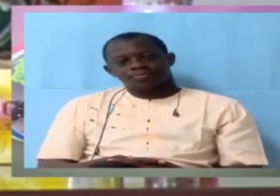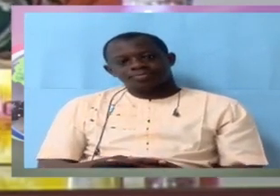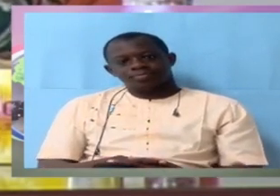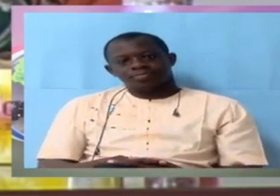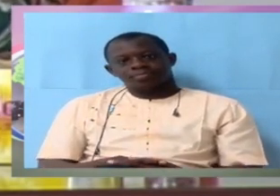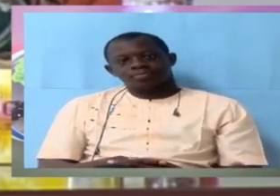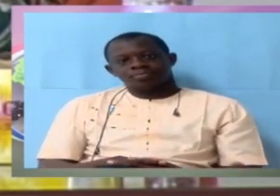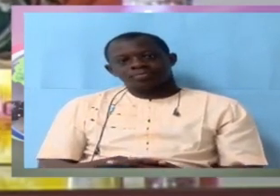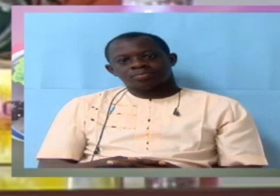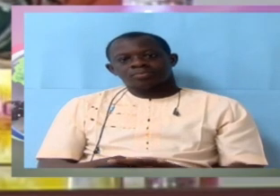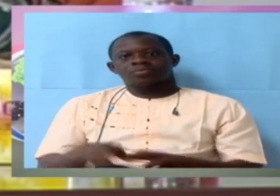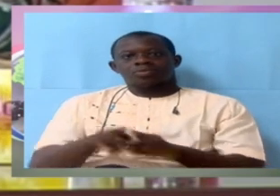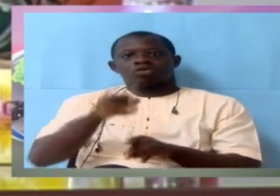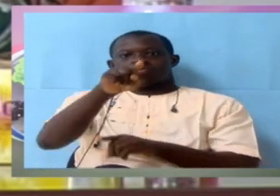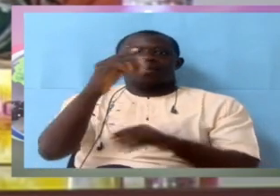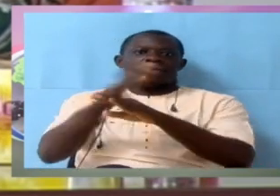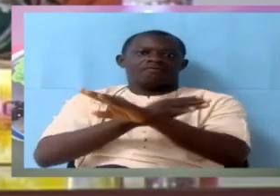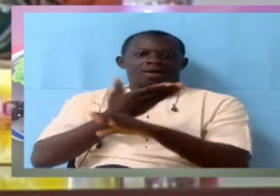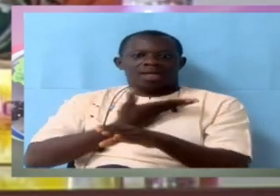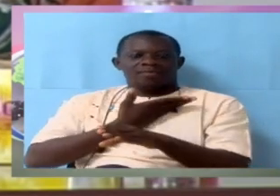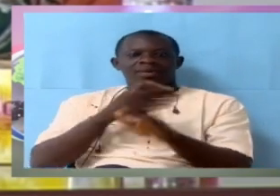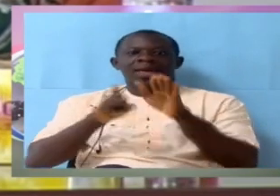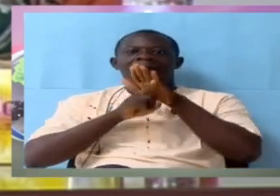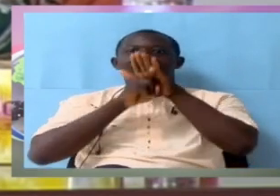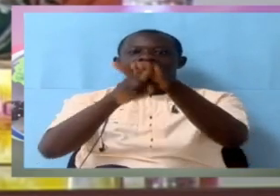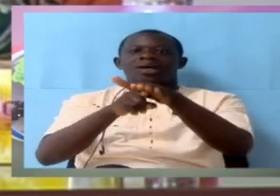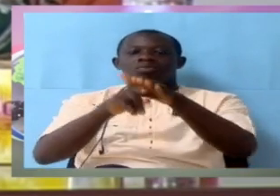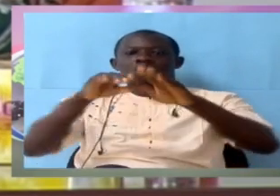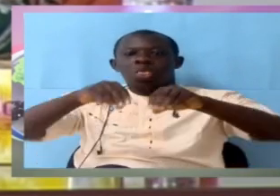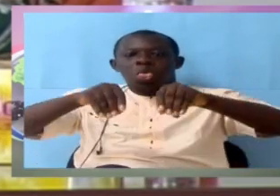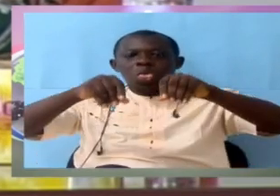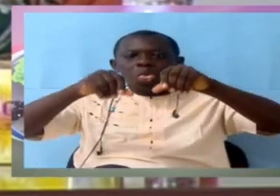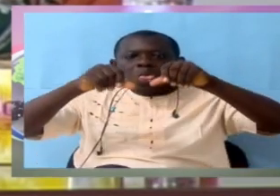had brought along some sample powder. Is